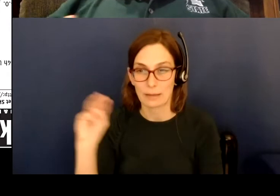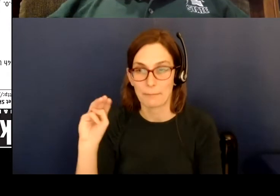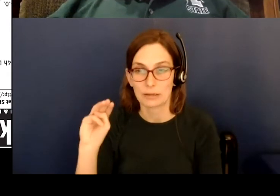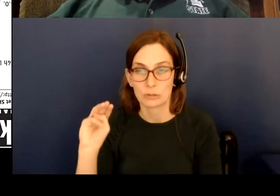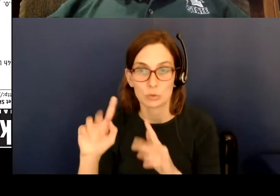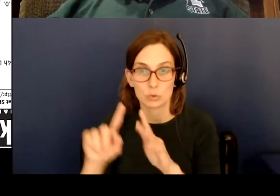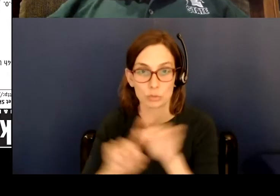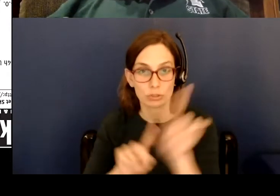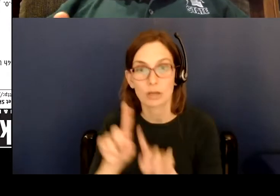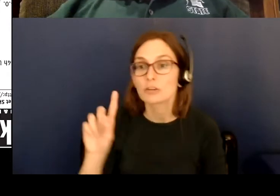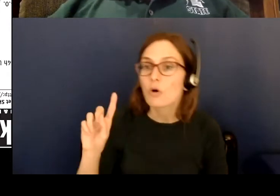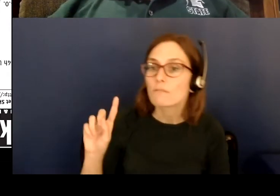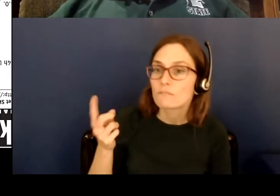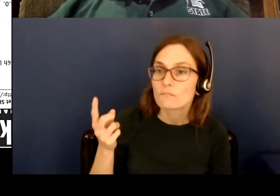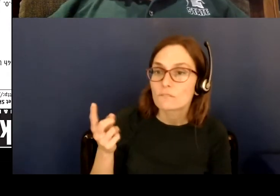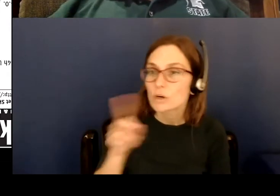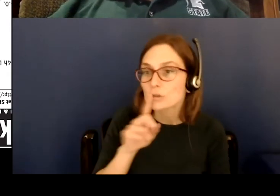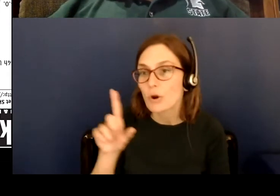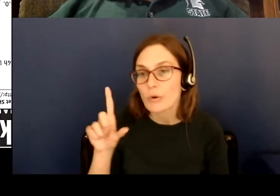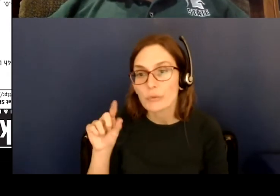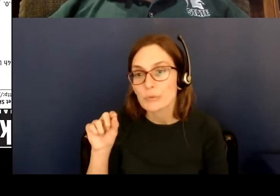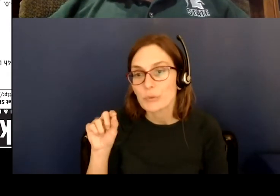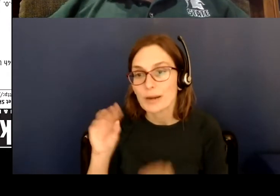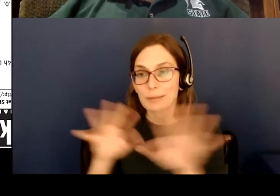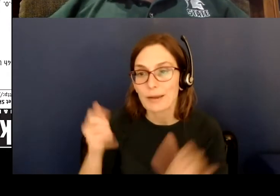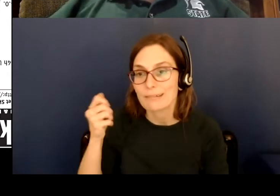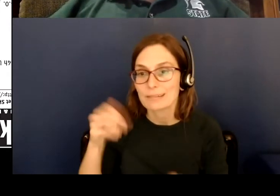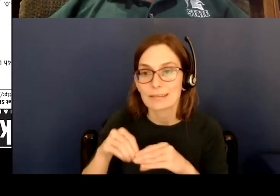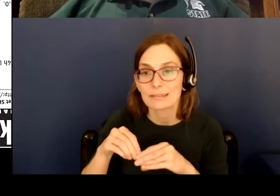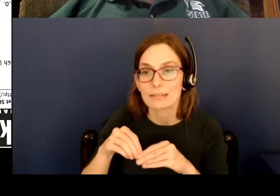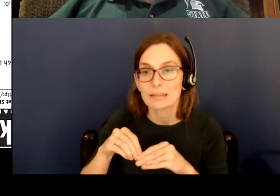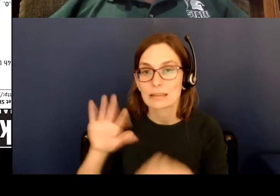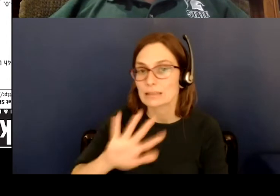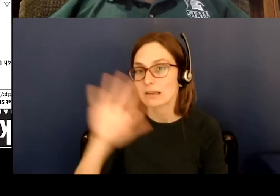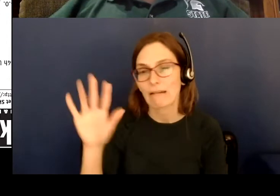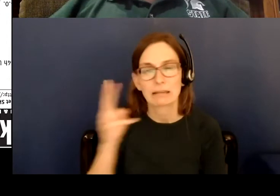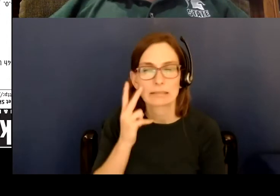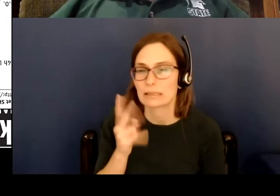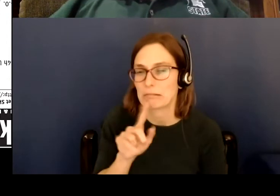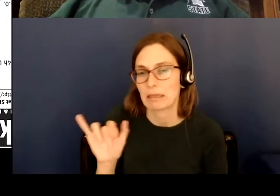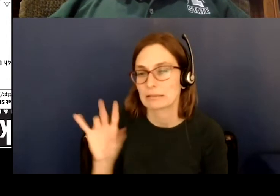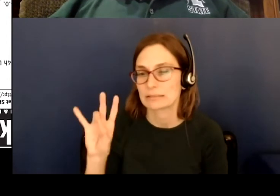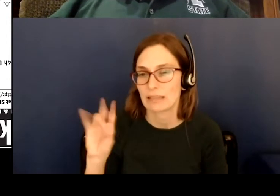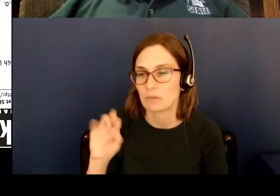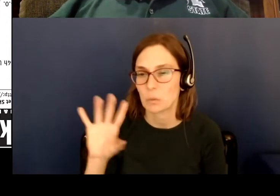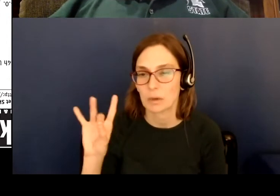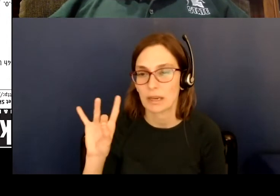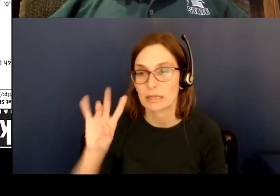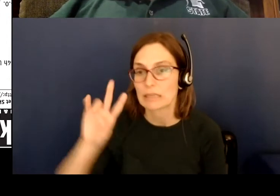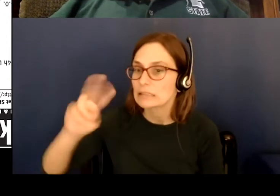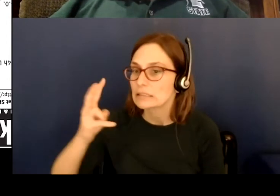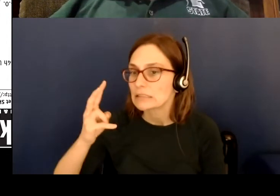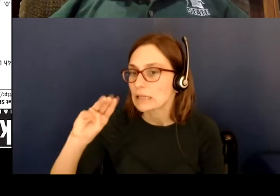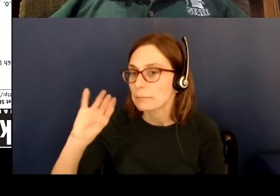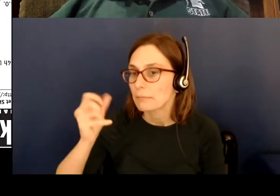First magnitude are maybe the 20 brightest stars in the sky. You can only see about like 7 or 8 of them at a time. Second magnitude, you're